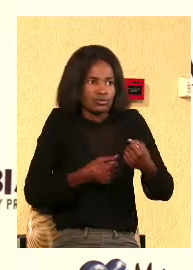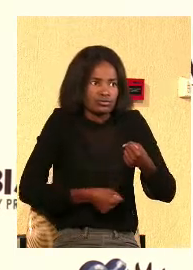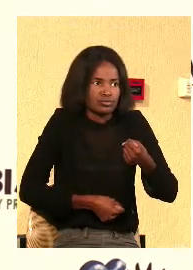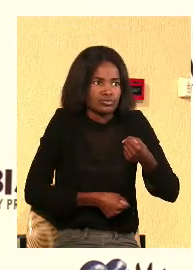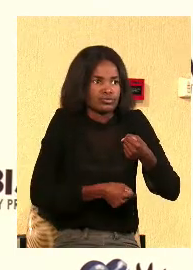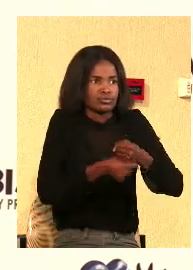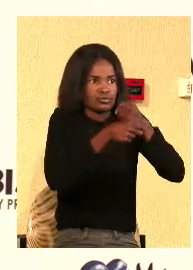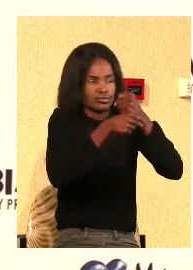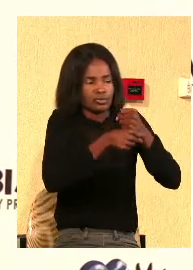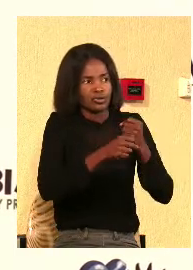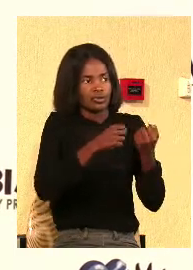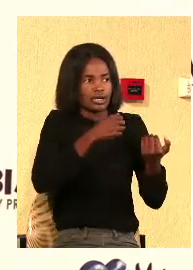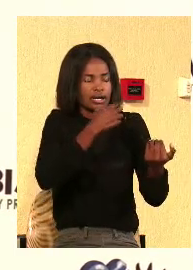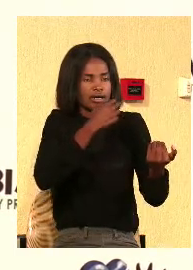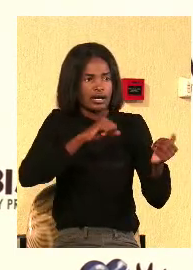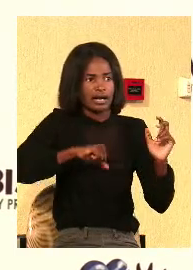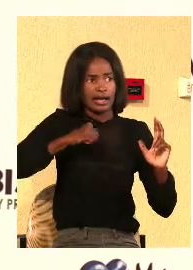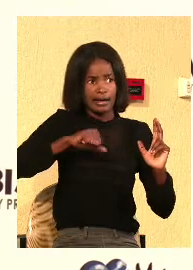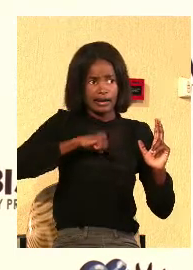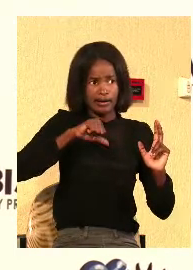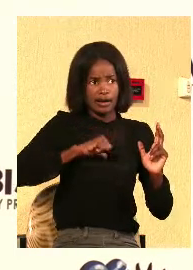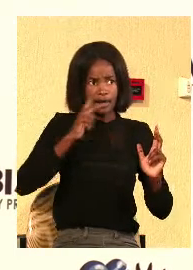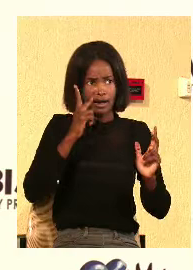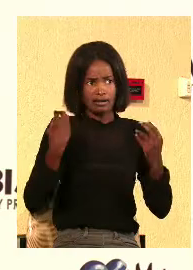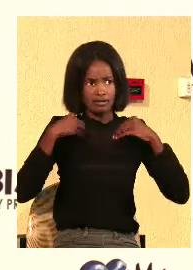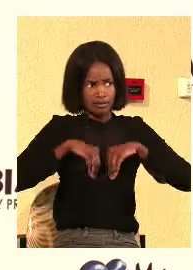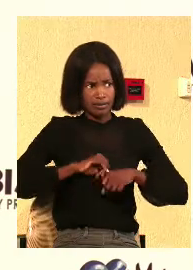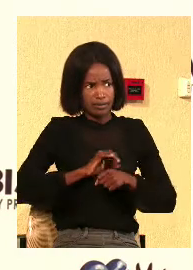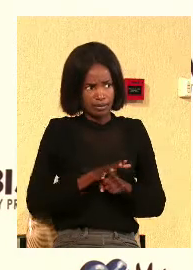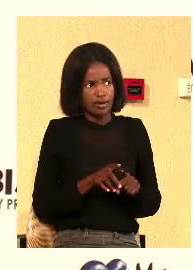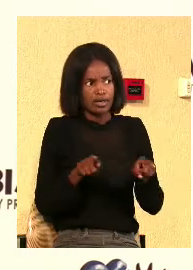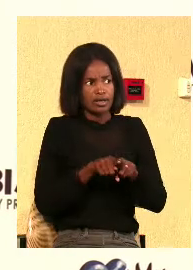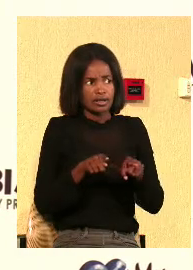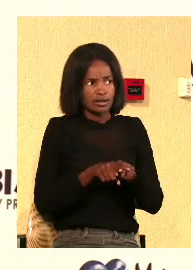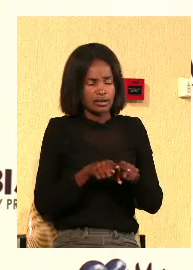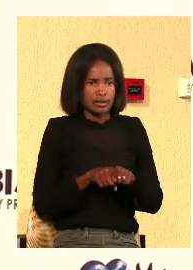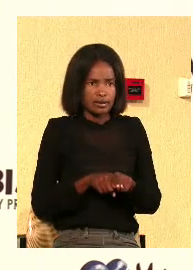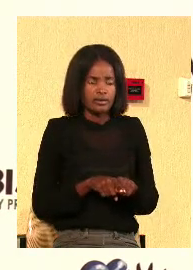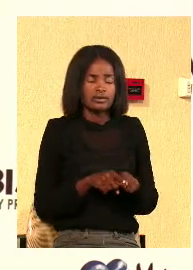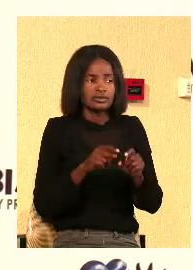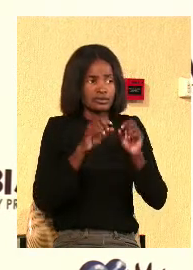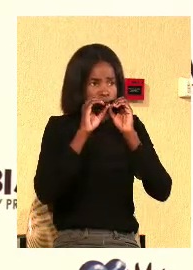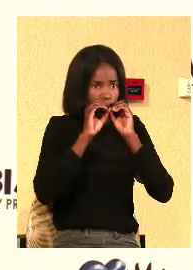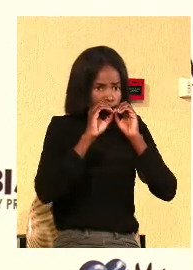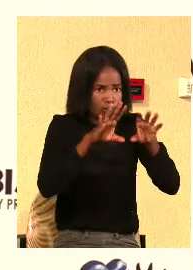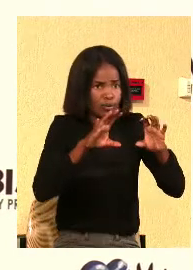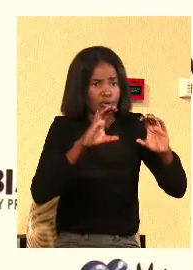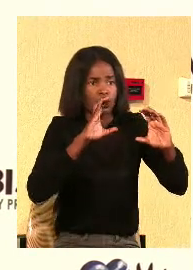modalities available, and issues on risk communication. So we are really